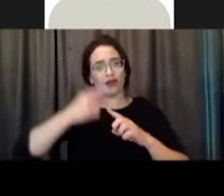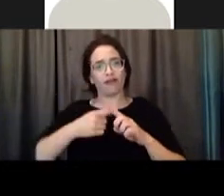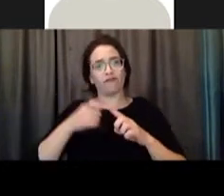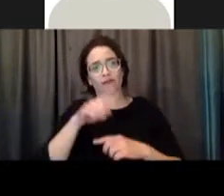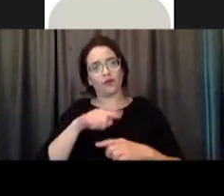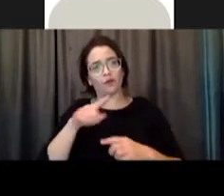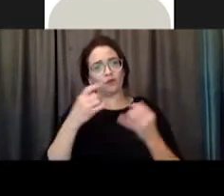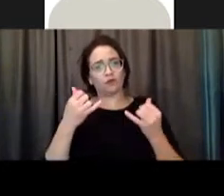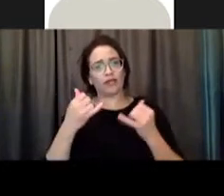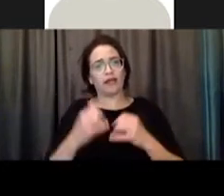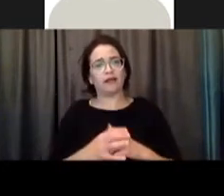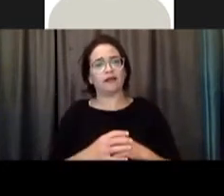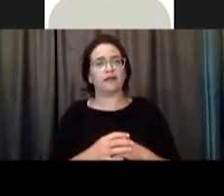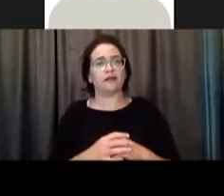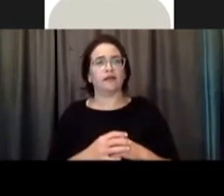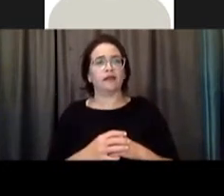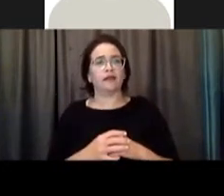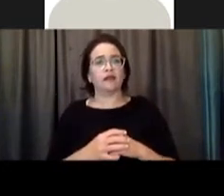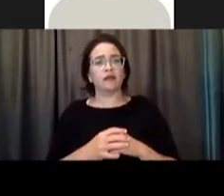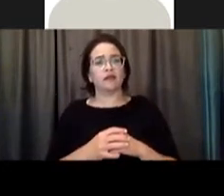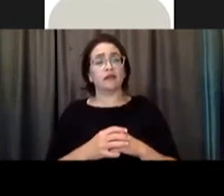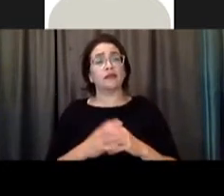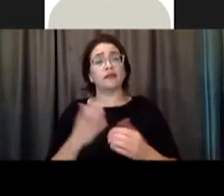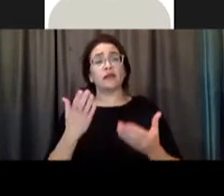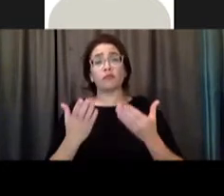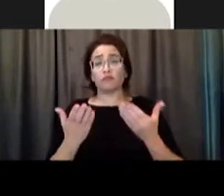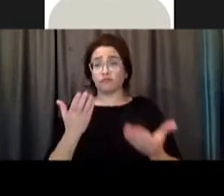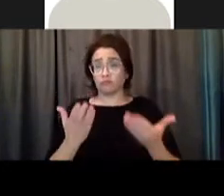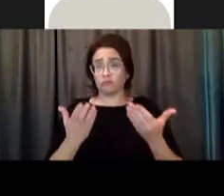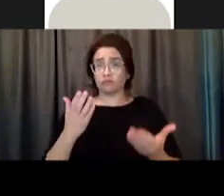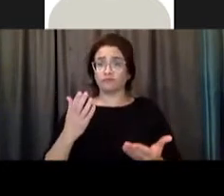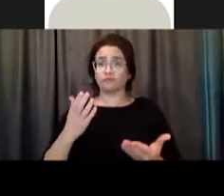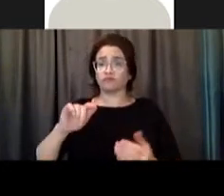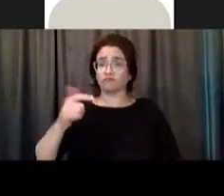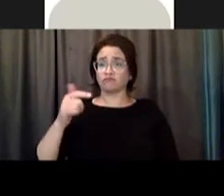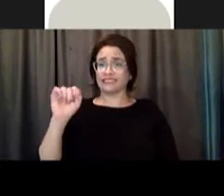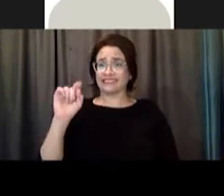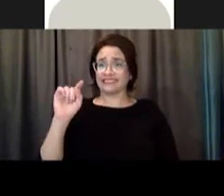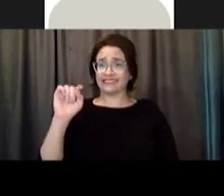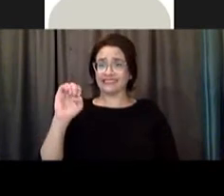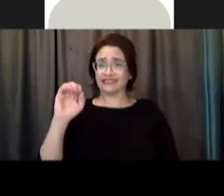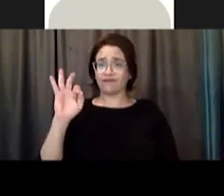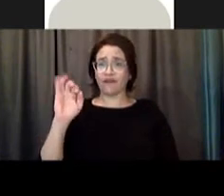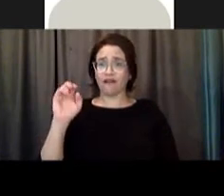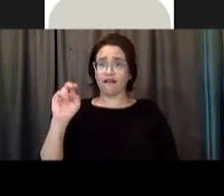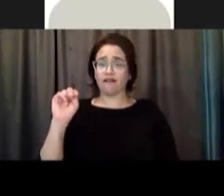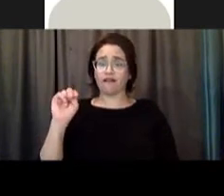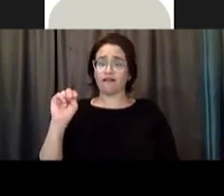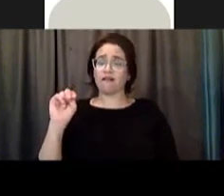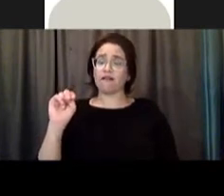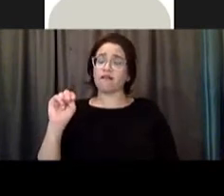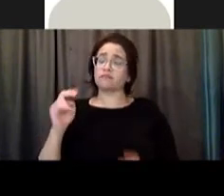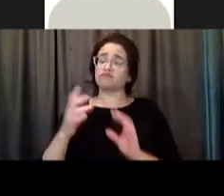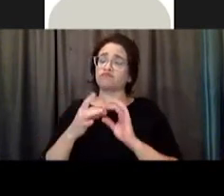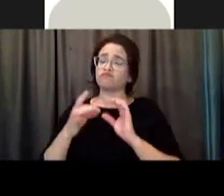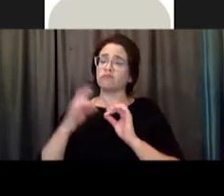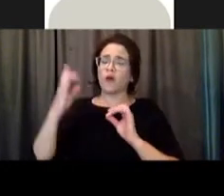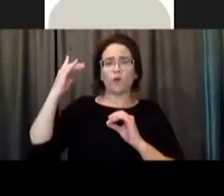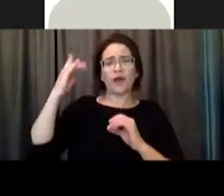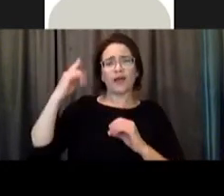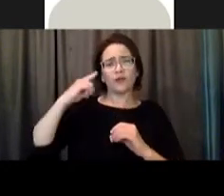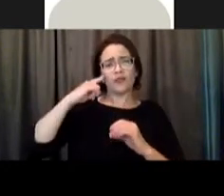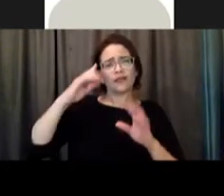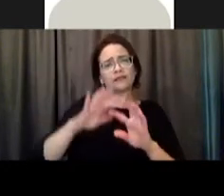And perhaps, Stefan, if you want to take this next question about why you think it's important to raise awareness about the